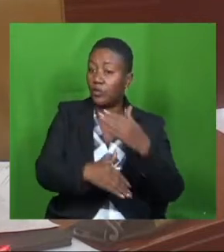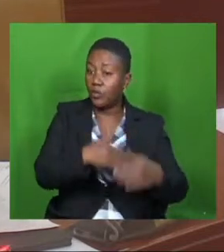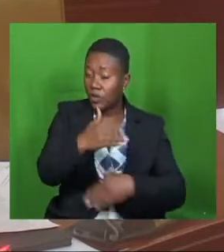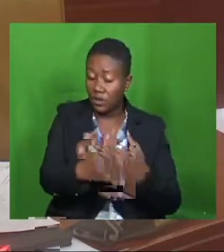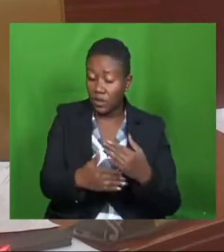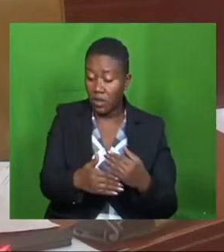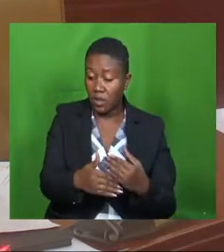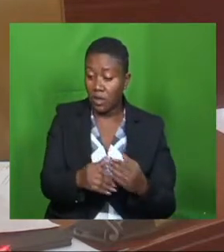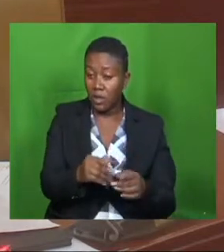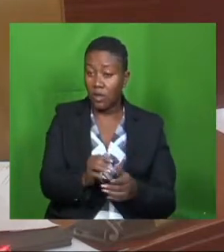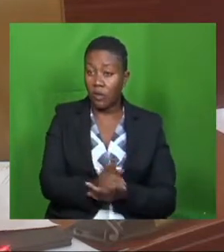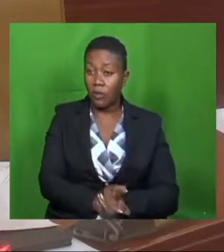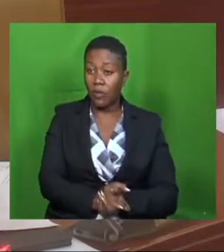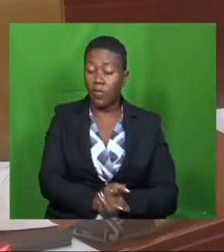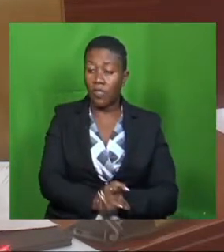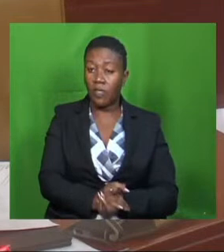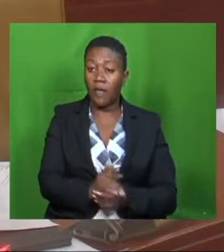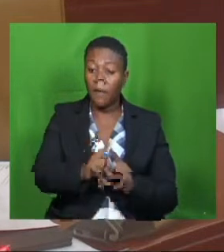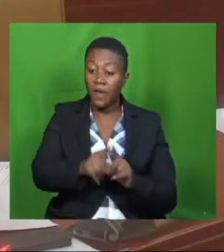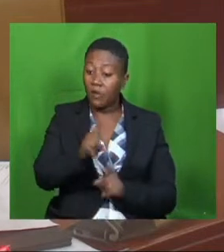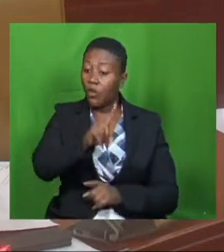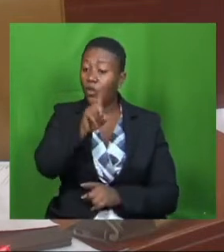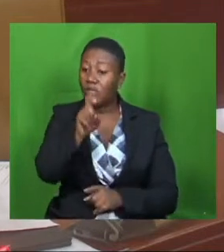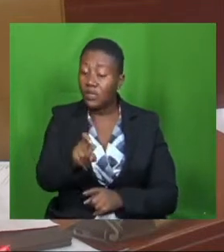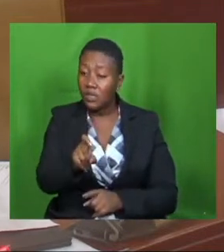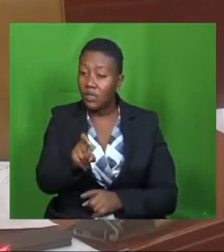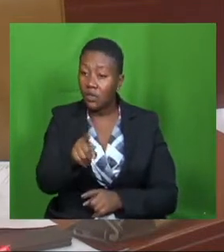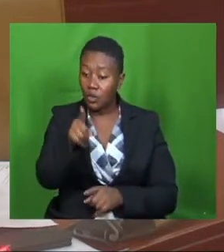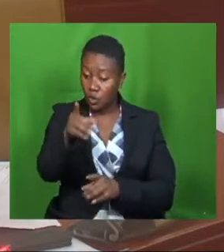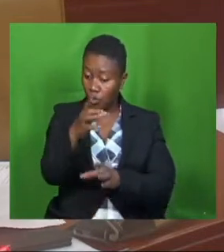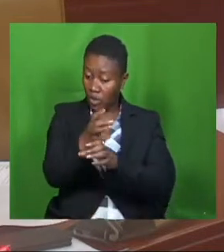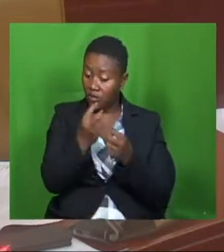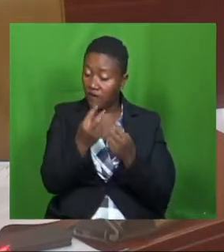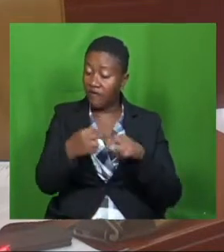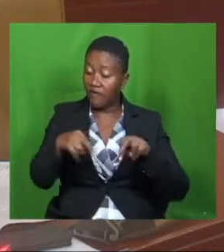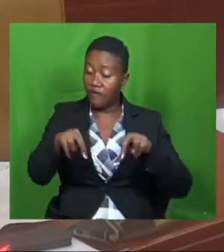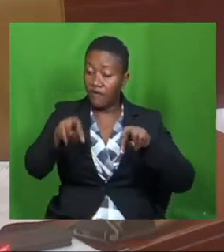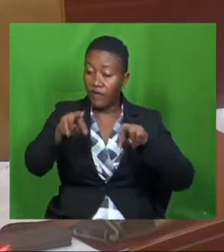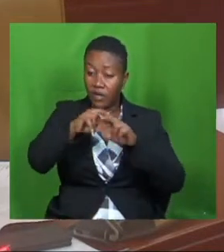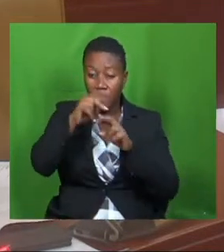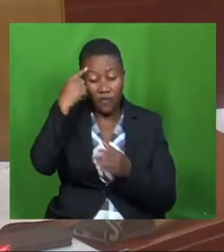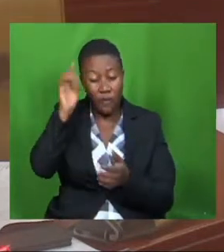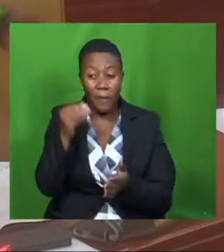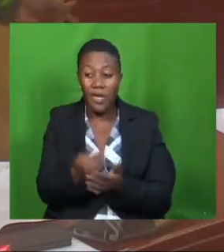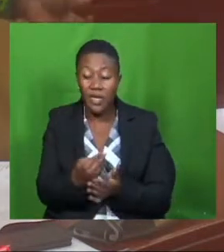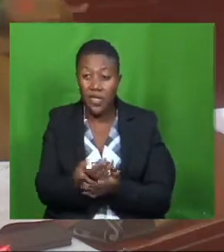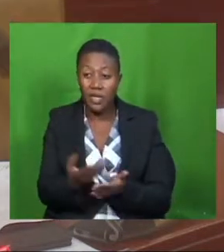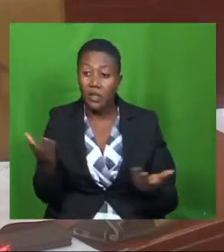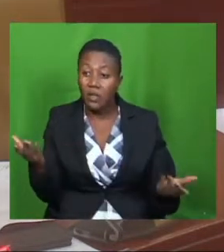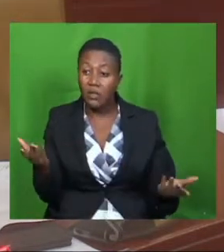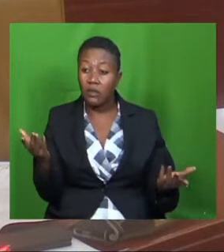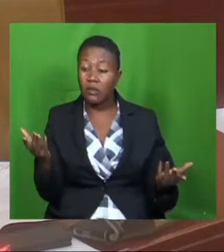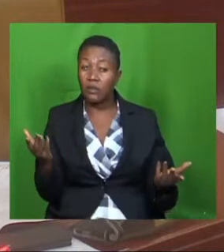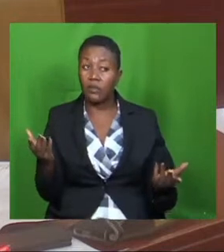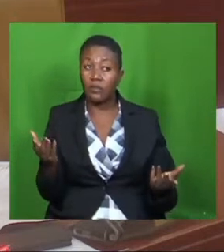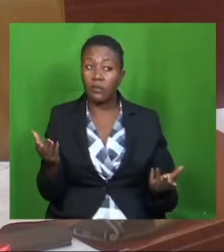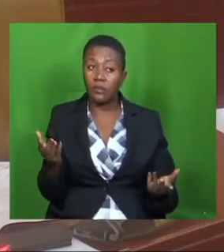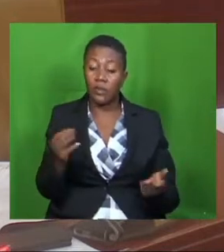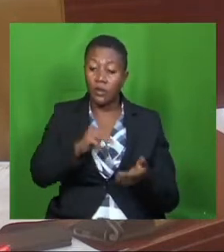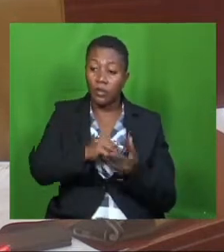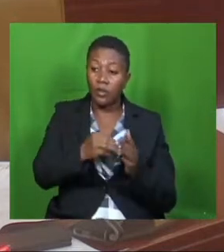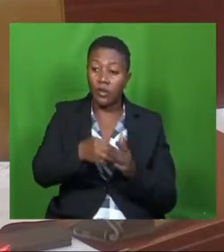infraction and they put a figure to it. But actually, is there a loss to the state? Is there a loss to the state? There